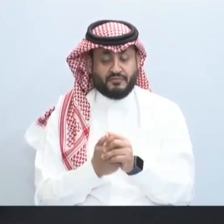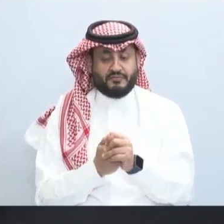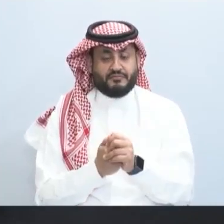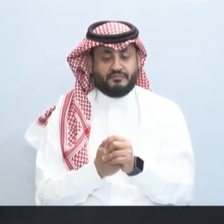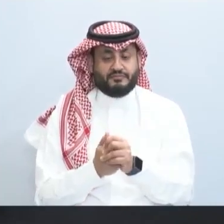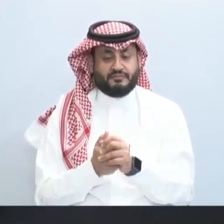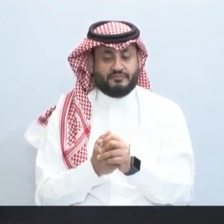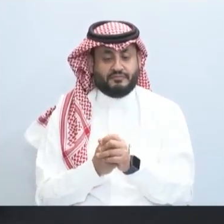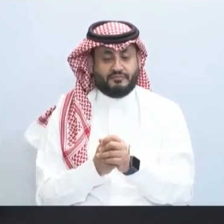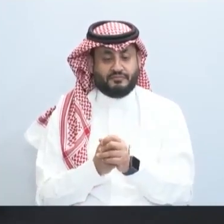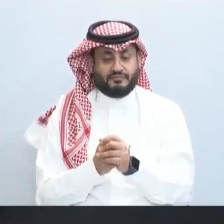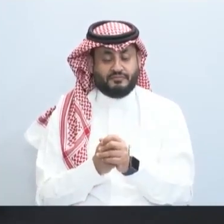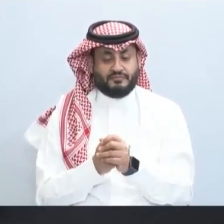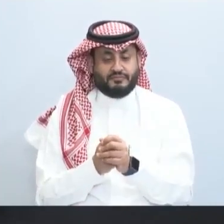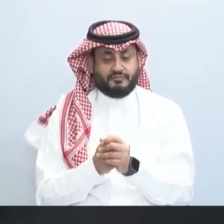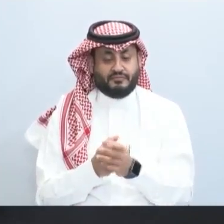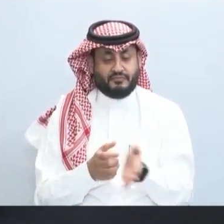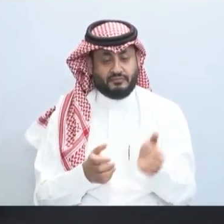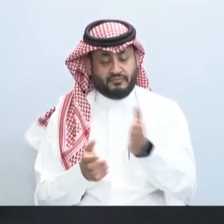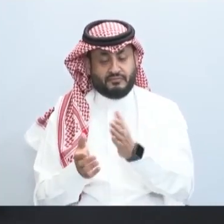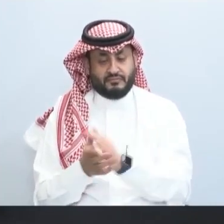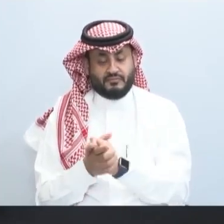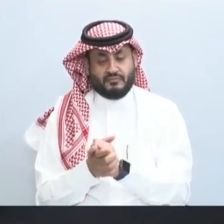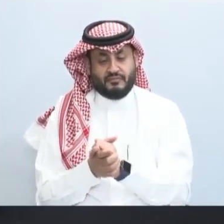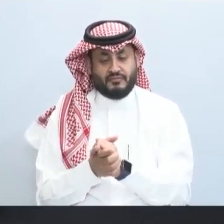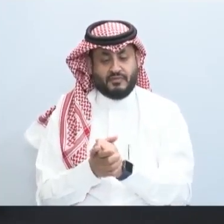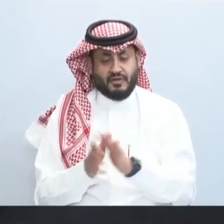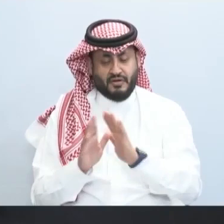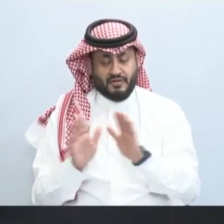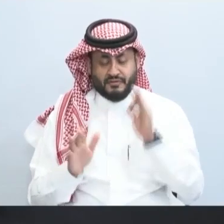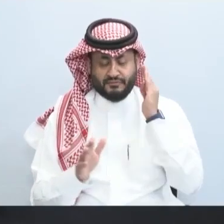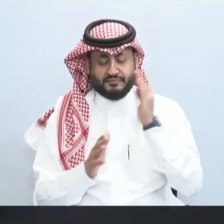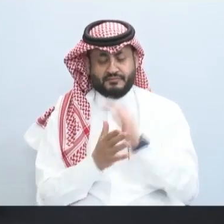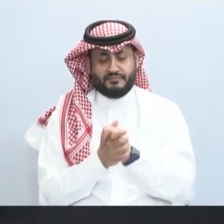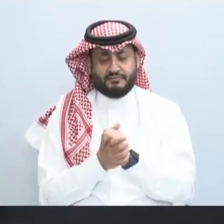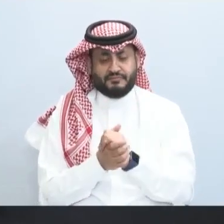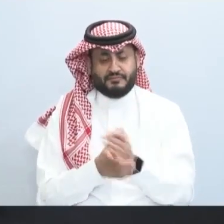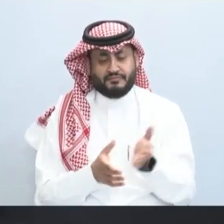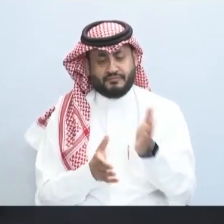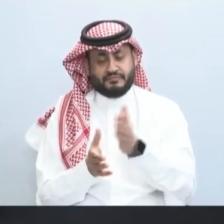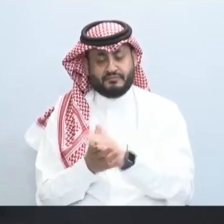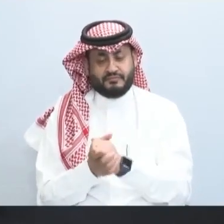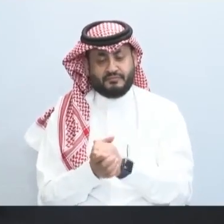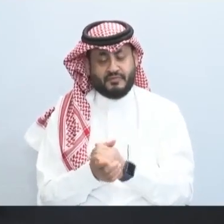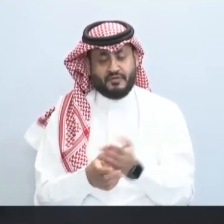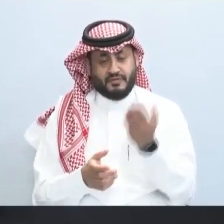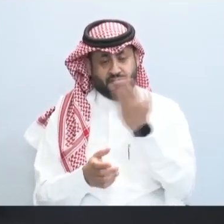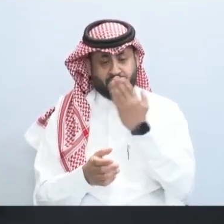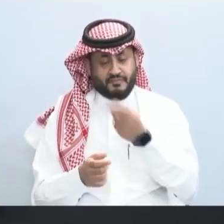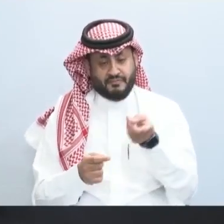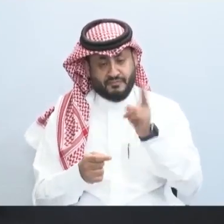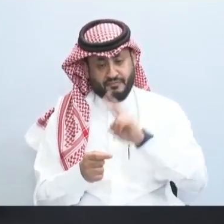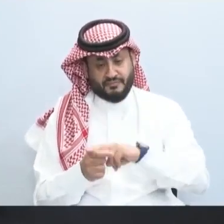of this text, and after we listen to it twice, we're going to read it